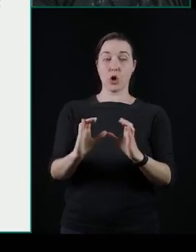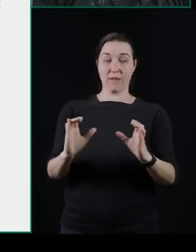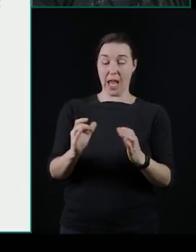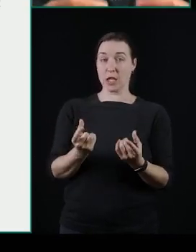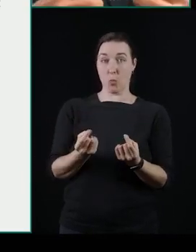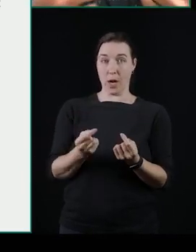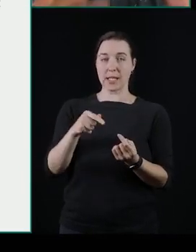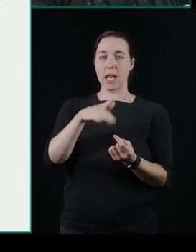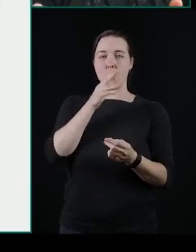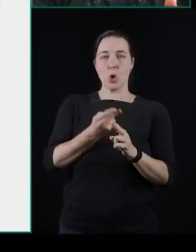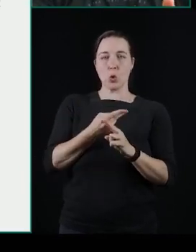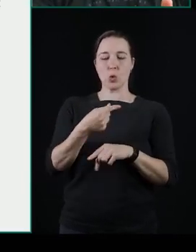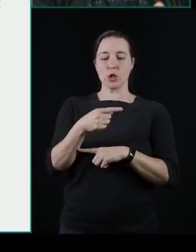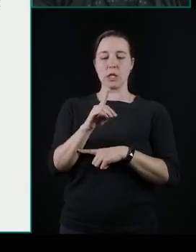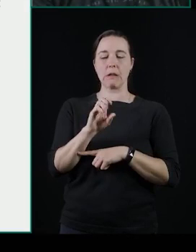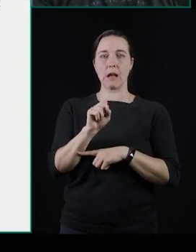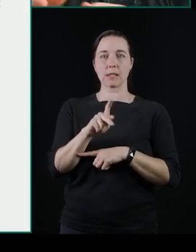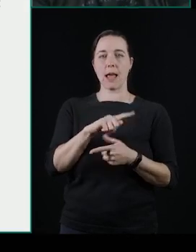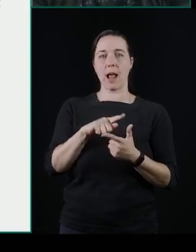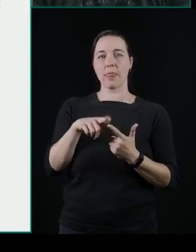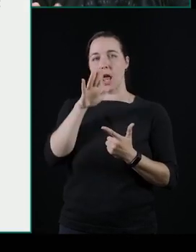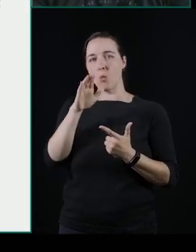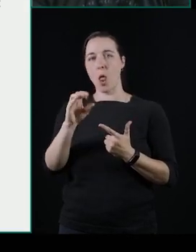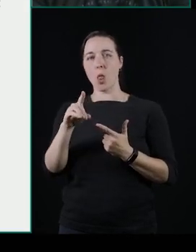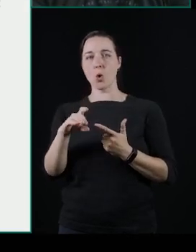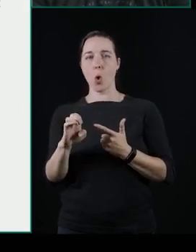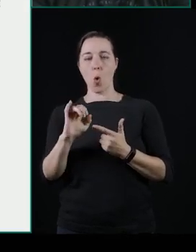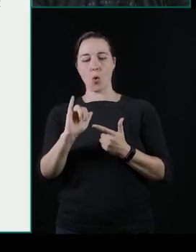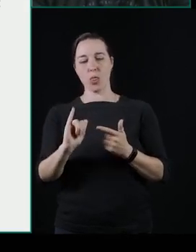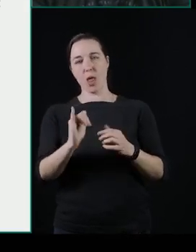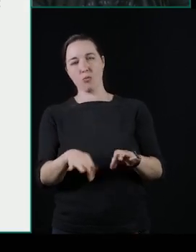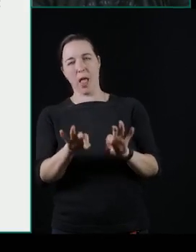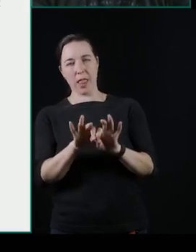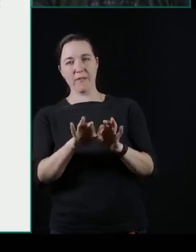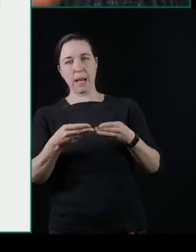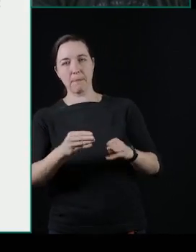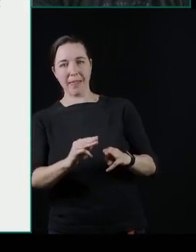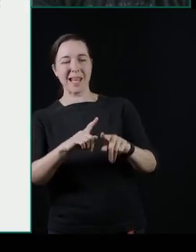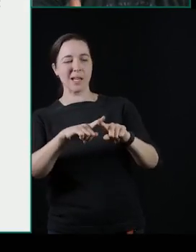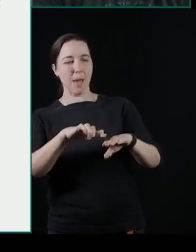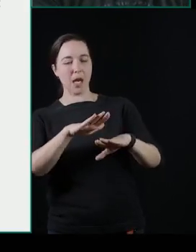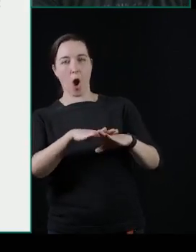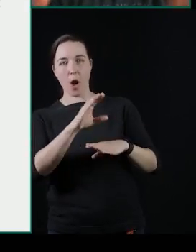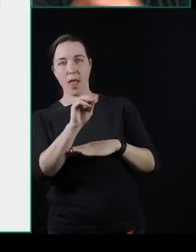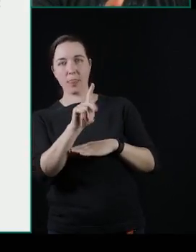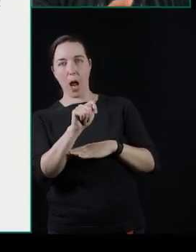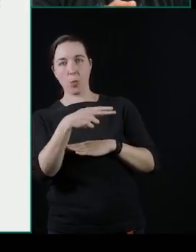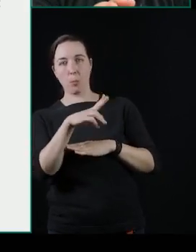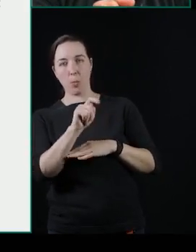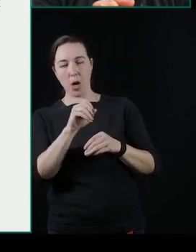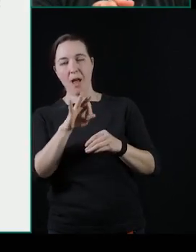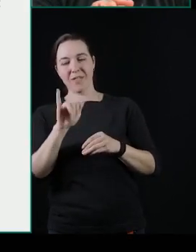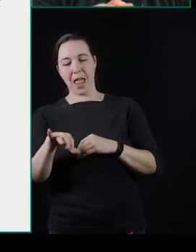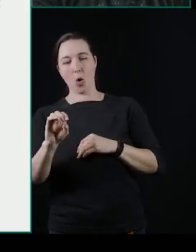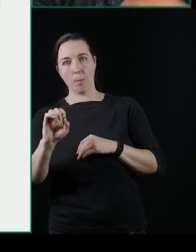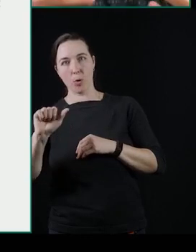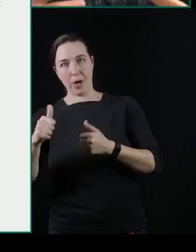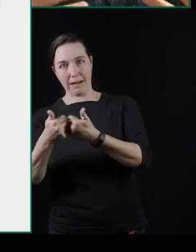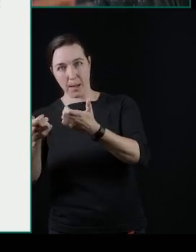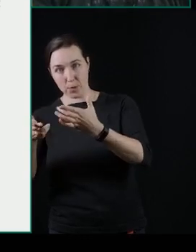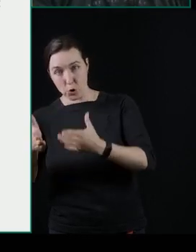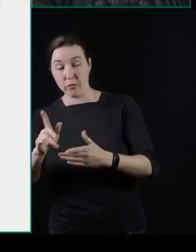it does is it will use GSDK and it will call the relevant GSDK methods depending on the output of the Open Arena game